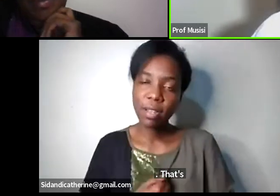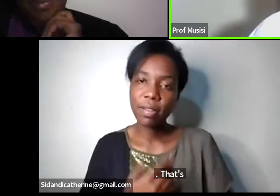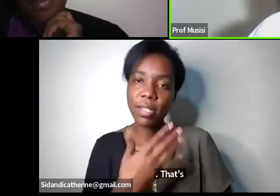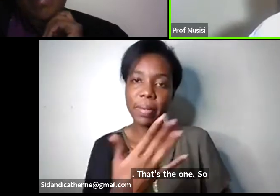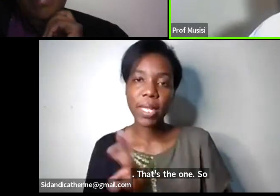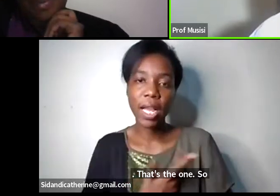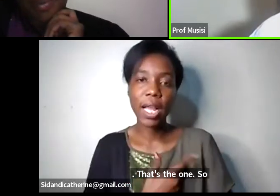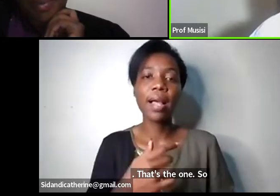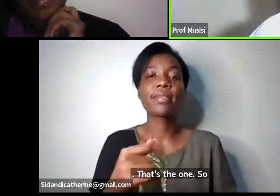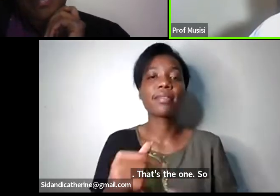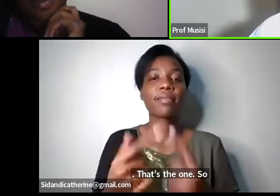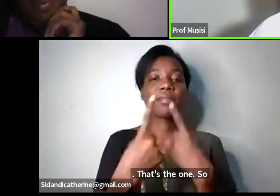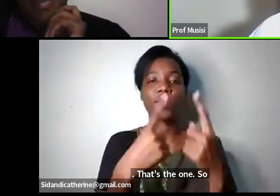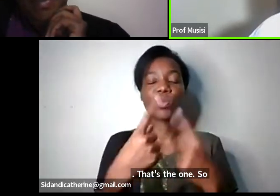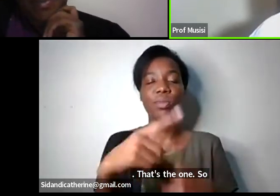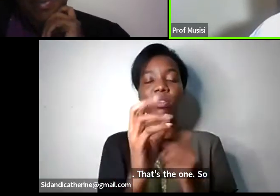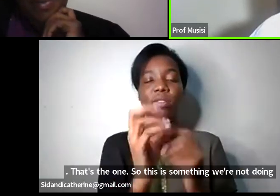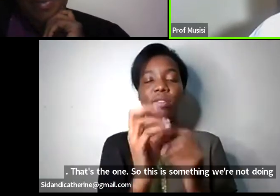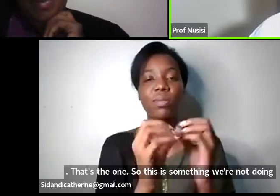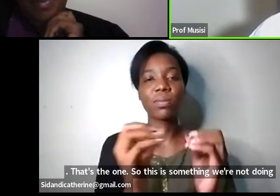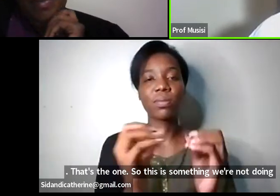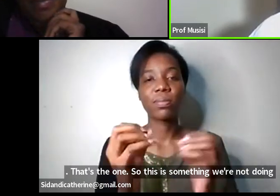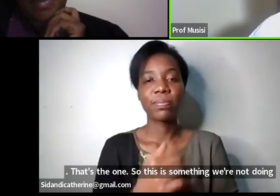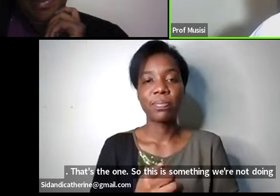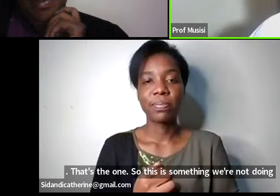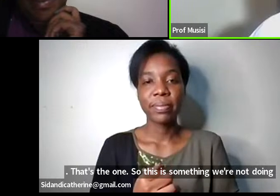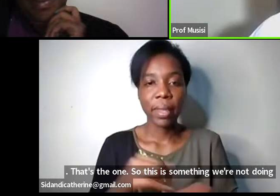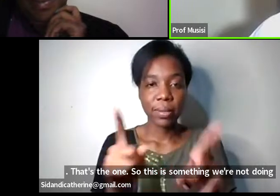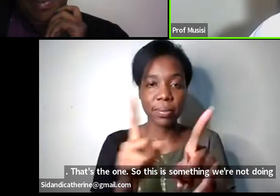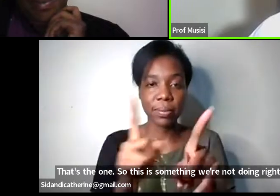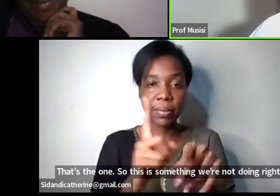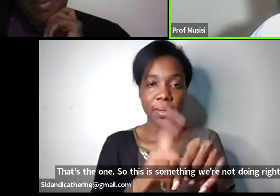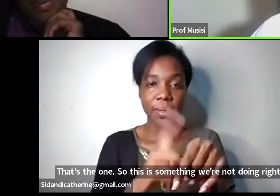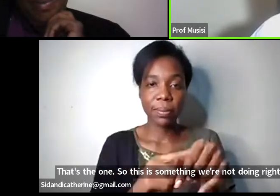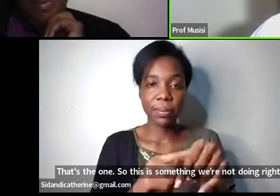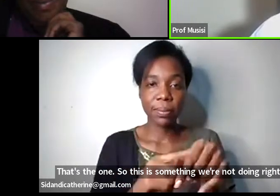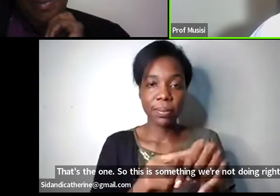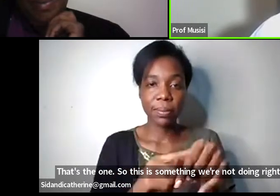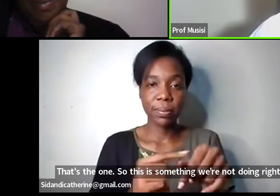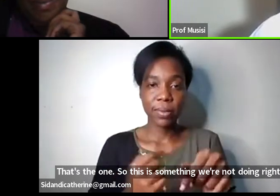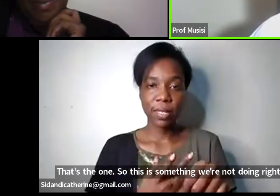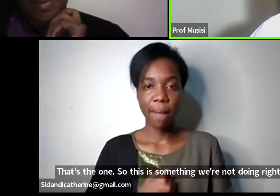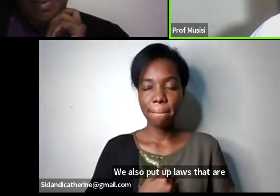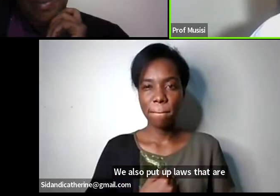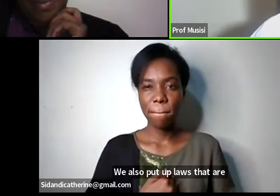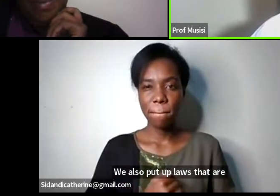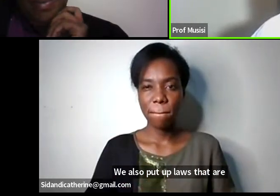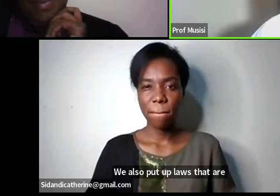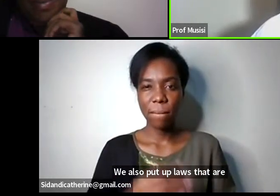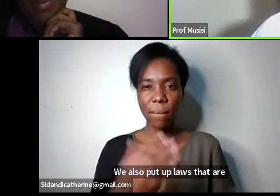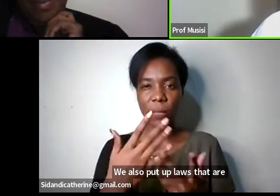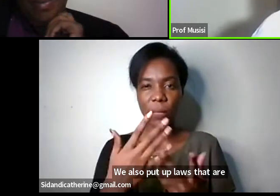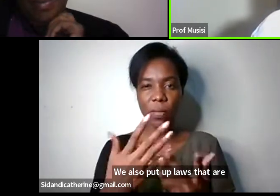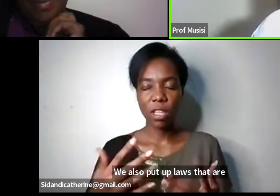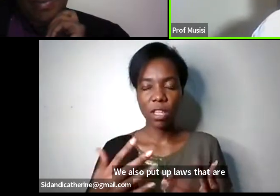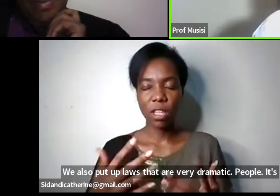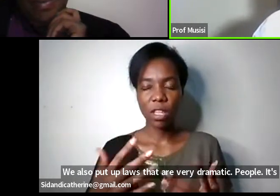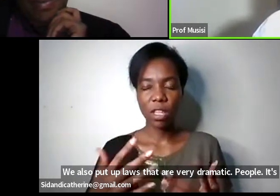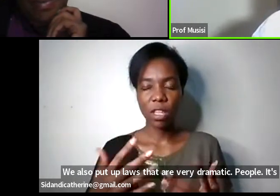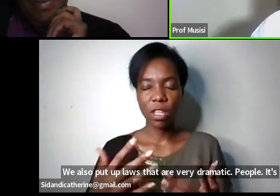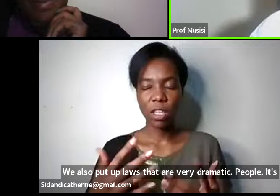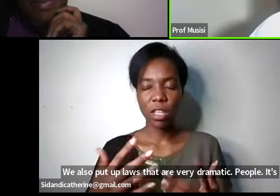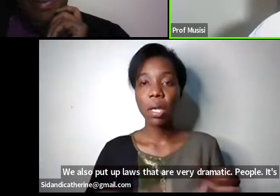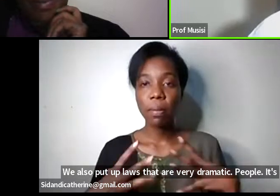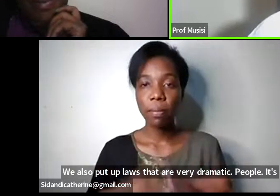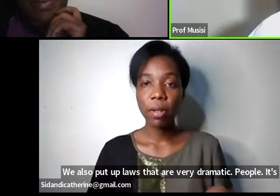right. We also put up laws that are very traumatic to people, very